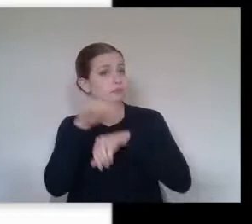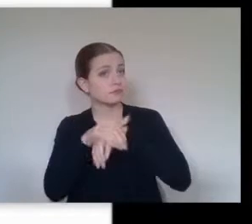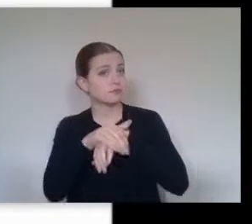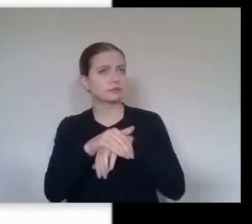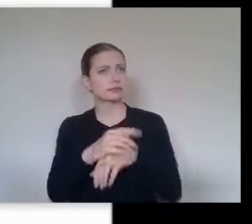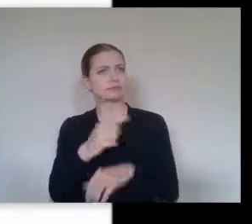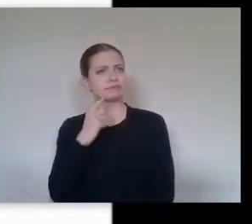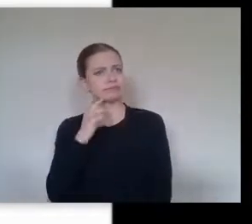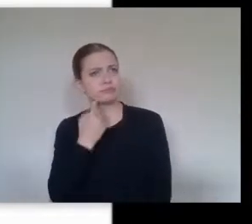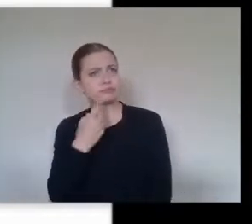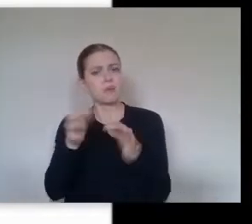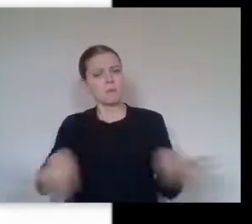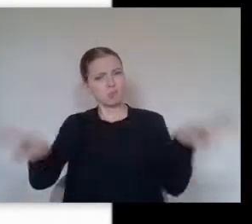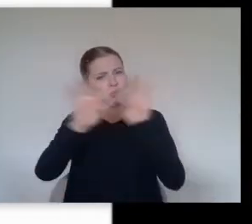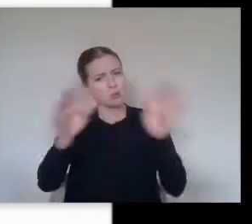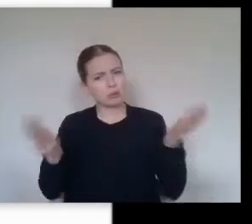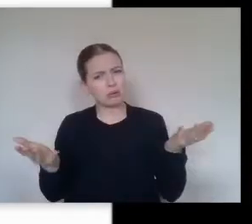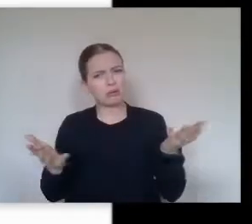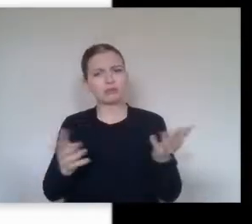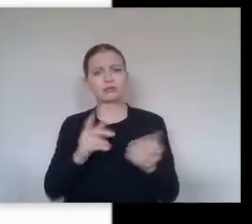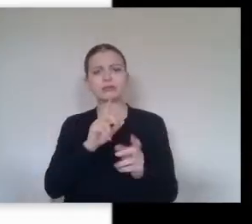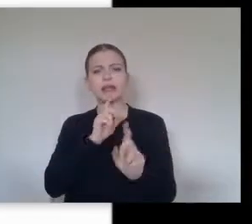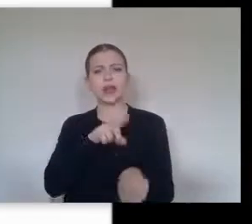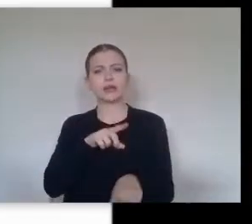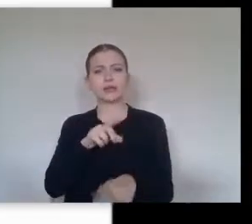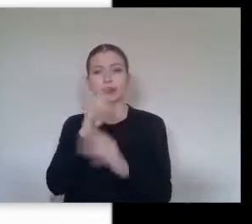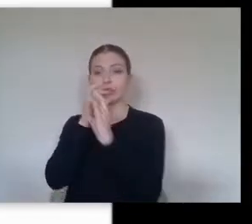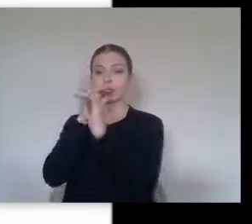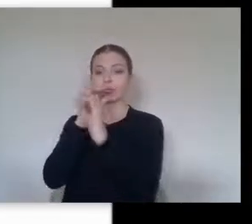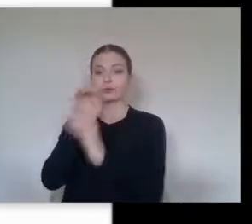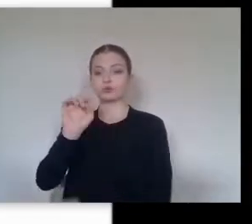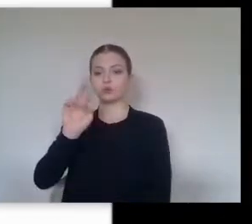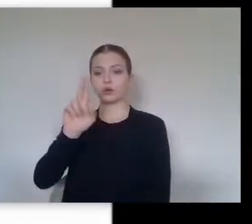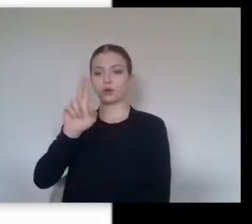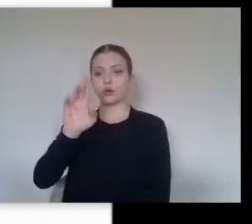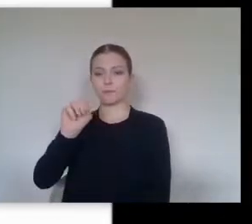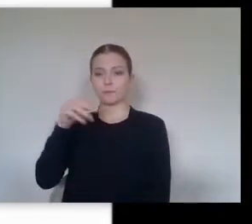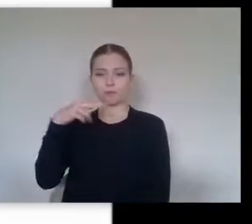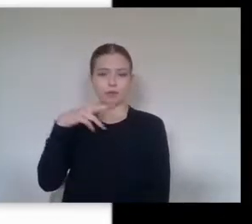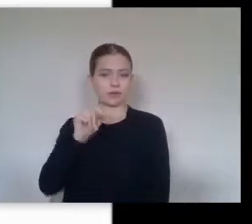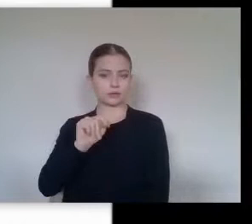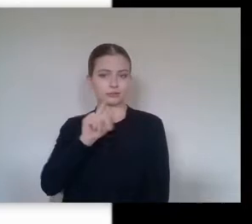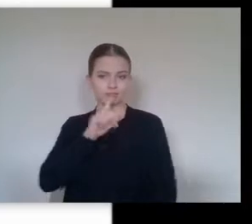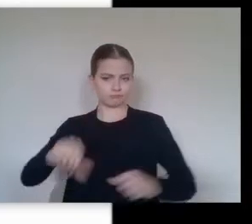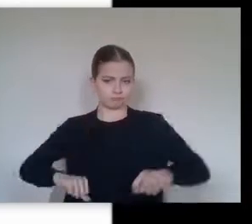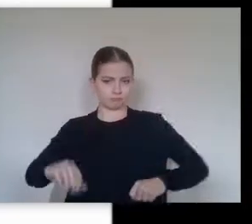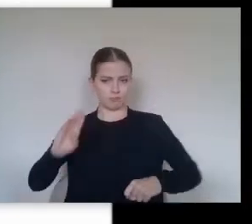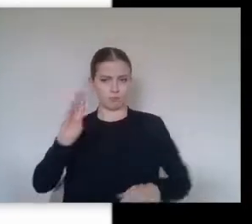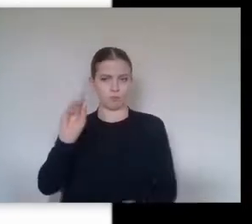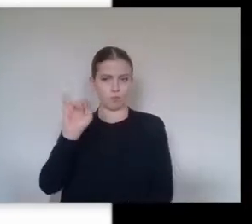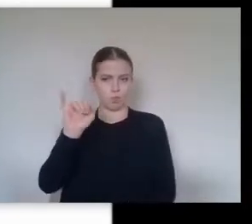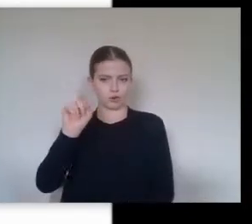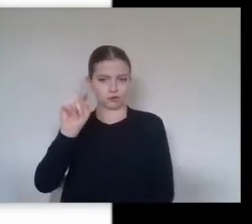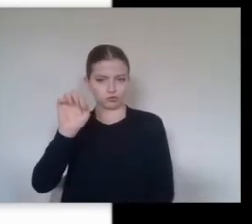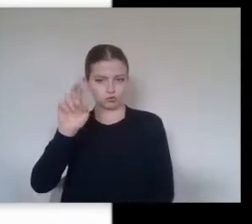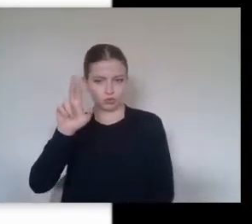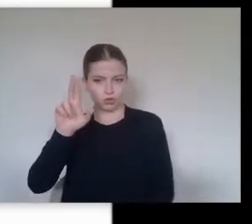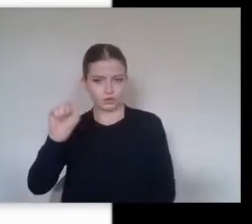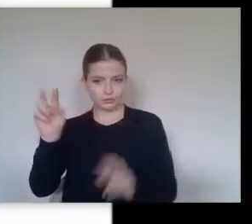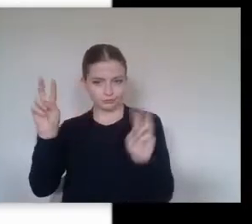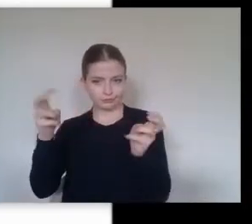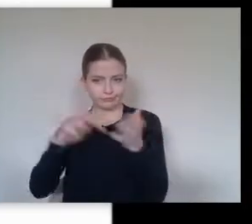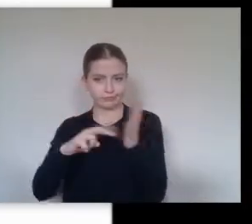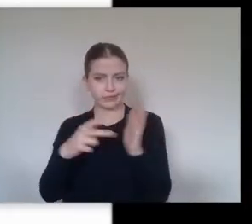incredibly important for us, proclaimed the trumpets in a boisterous manner, a phrase which here means loudly and with a certain